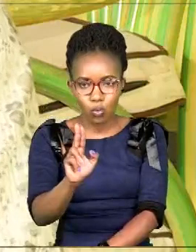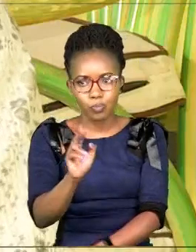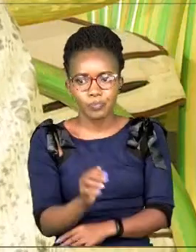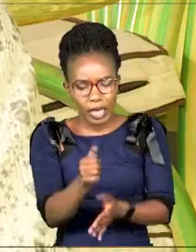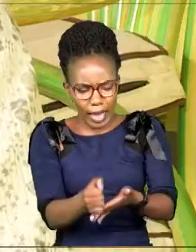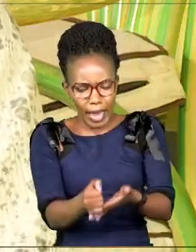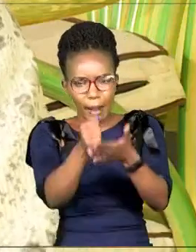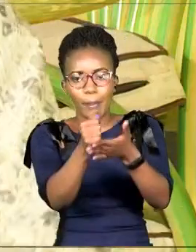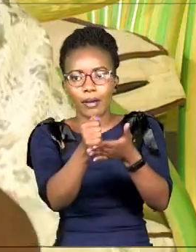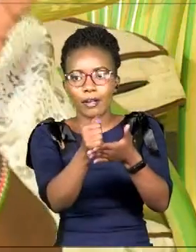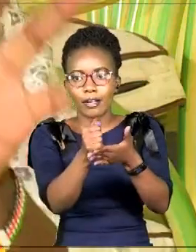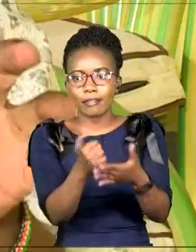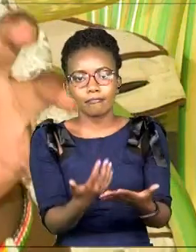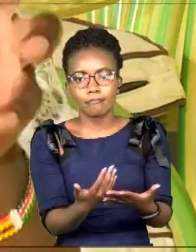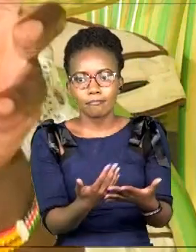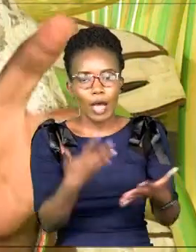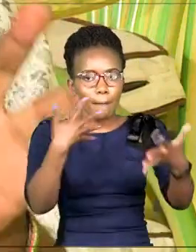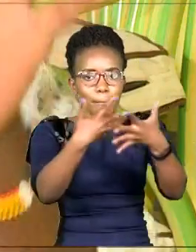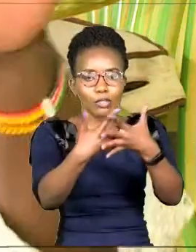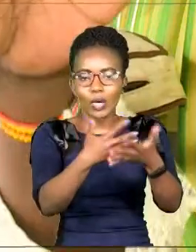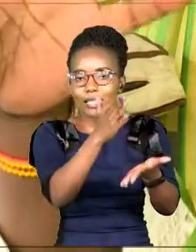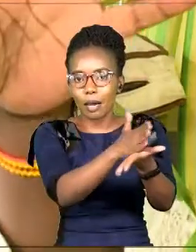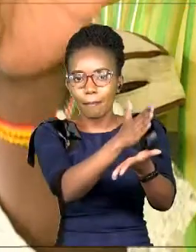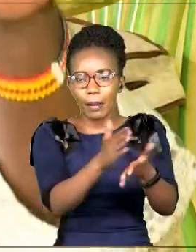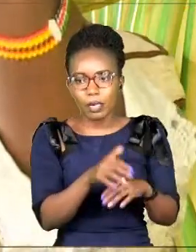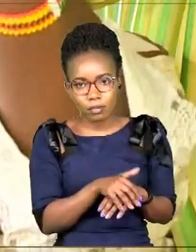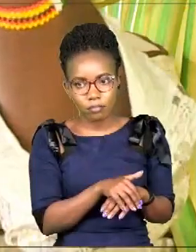assist the prisons department take